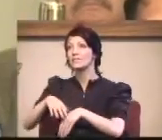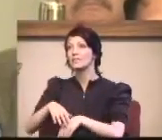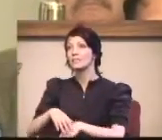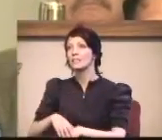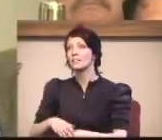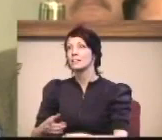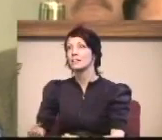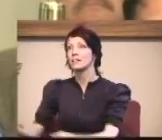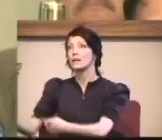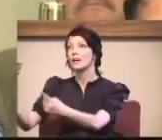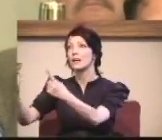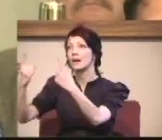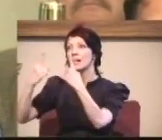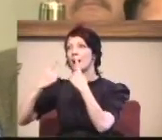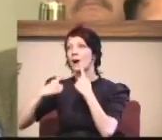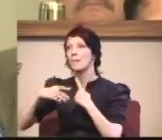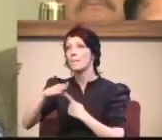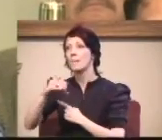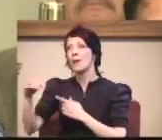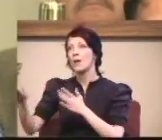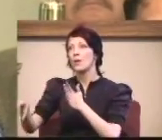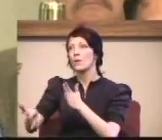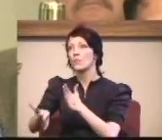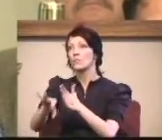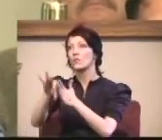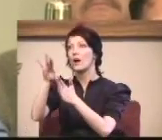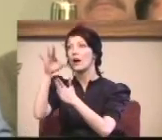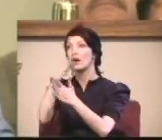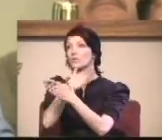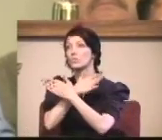Come and find